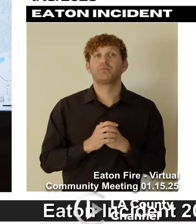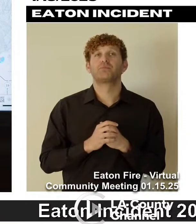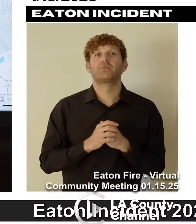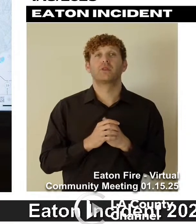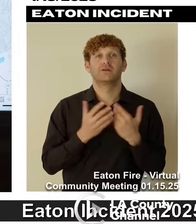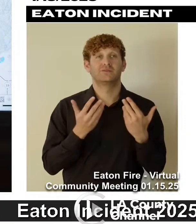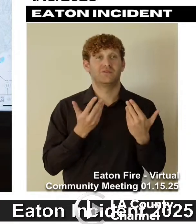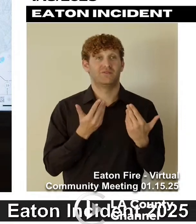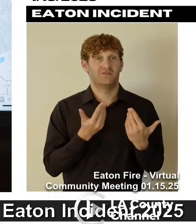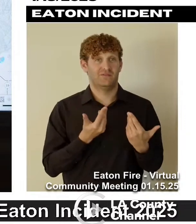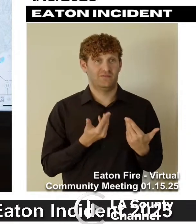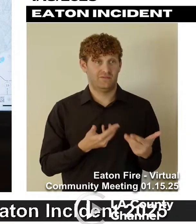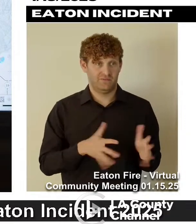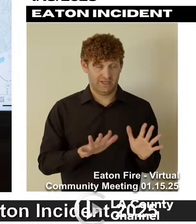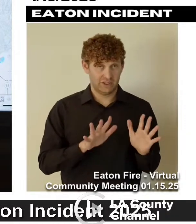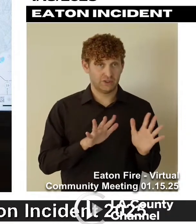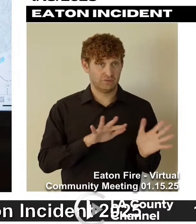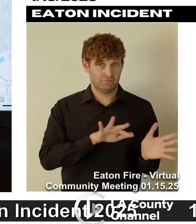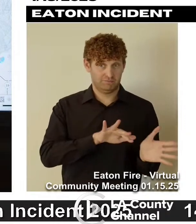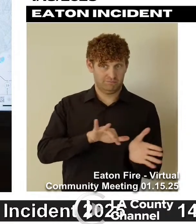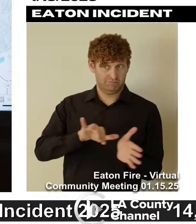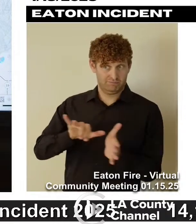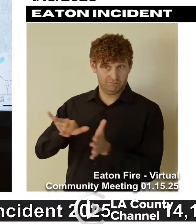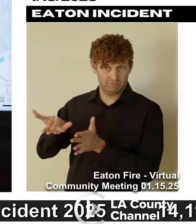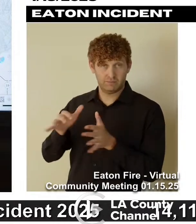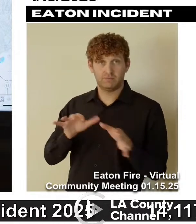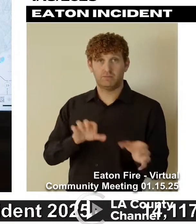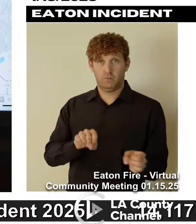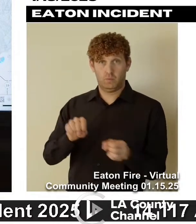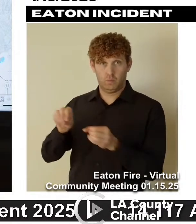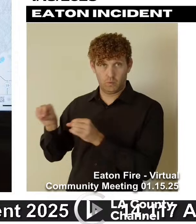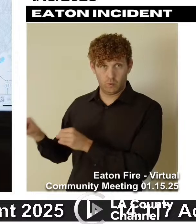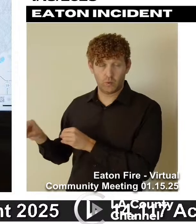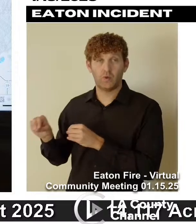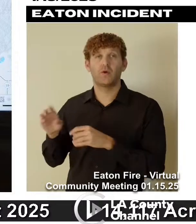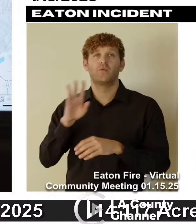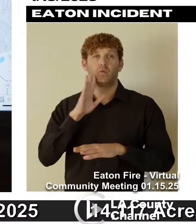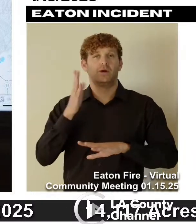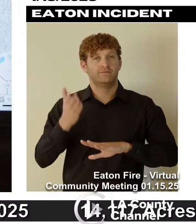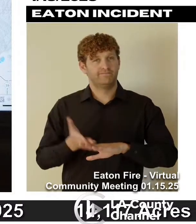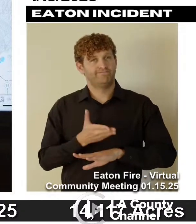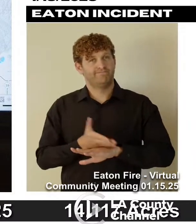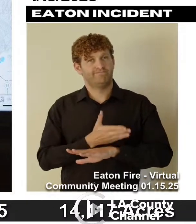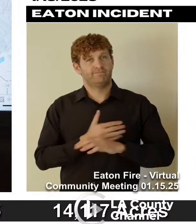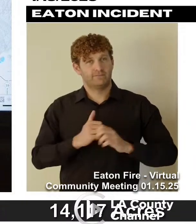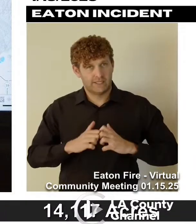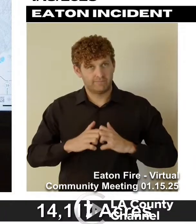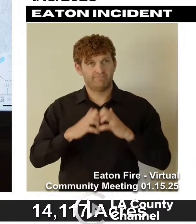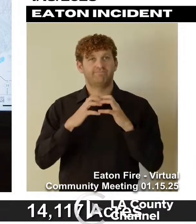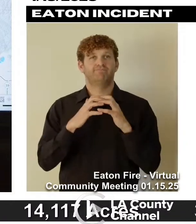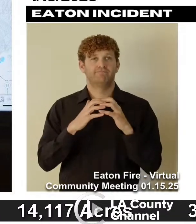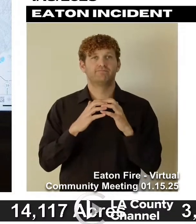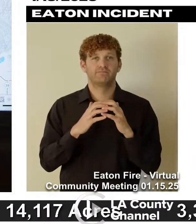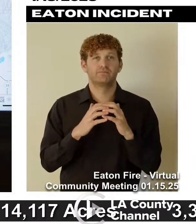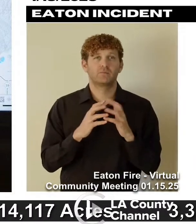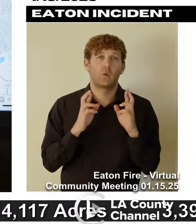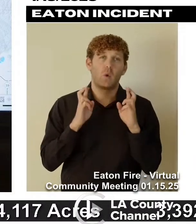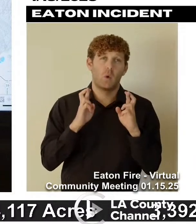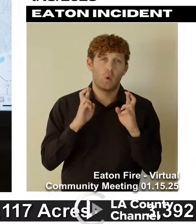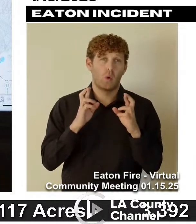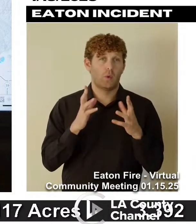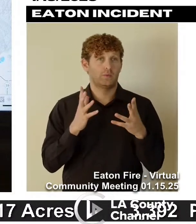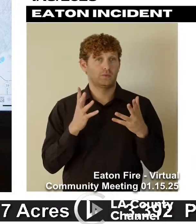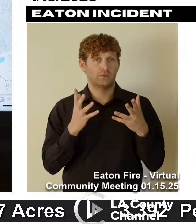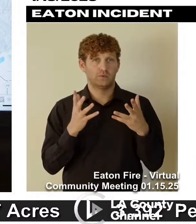rebuilding process can begin. LA County is dedicated to streamlining permitting and building processes to help you rebuild your